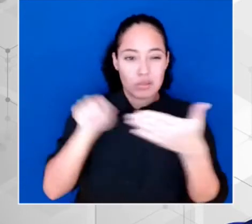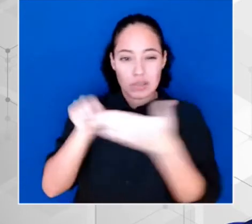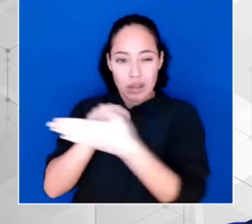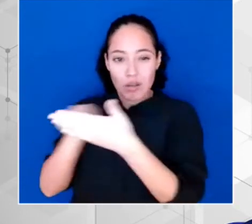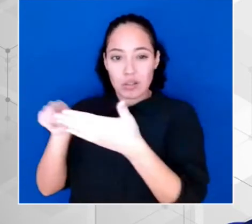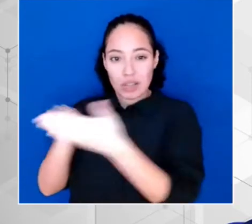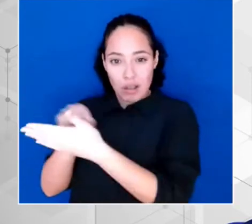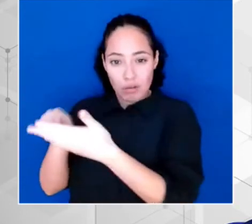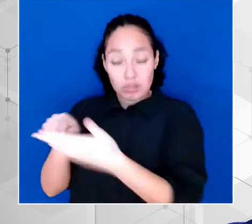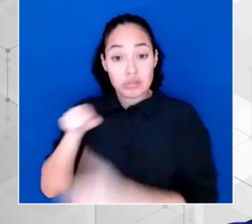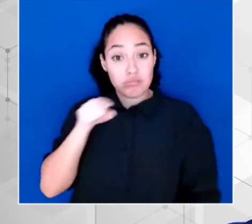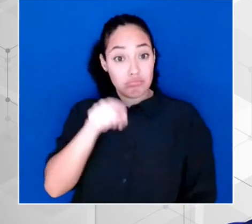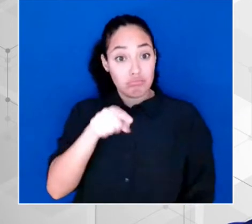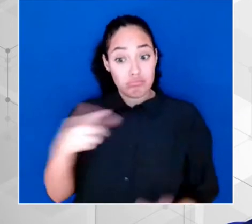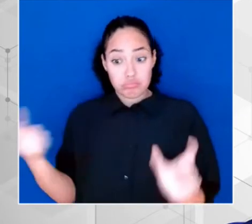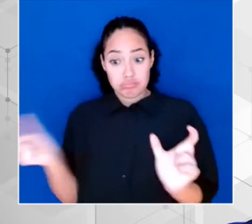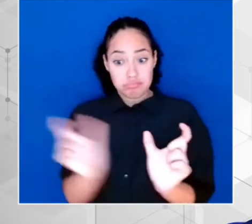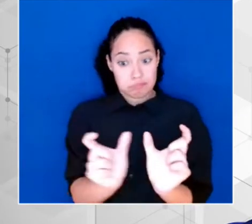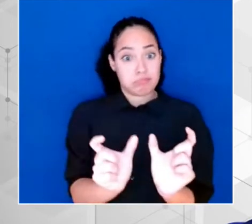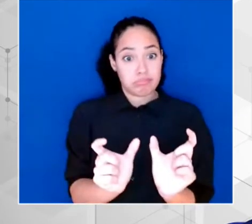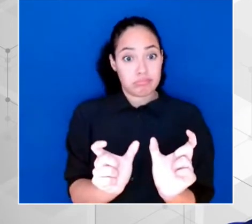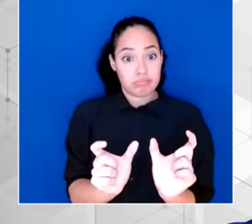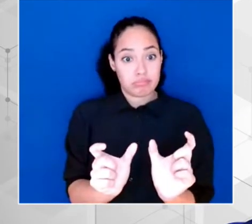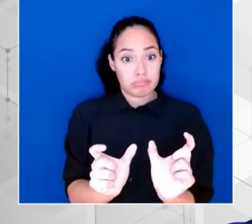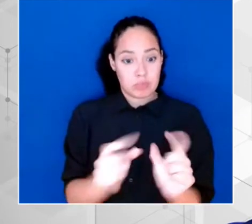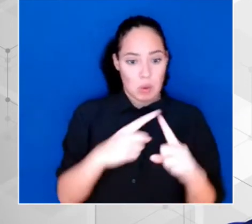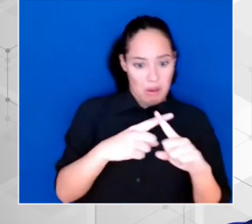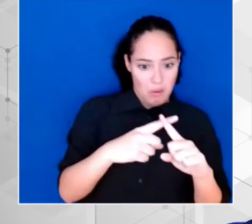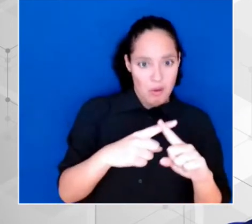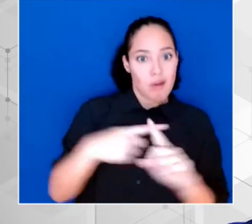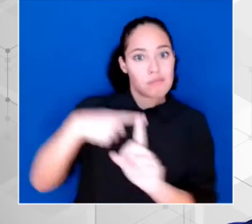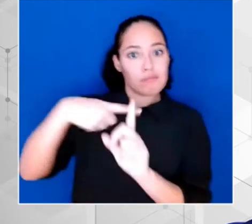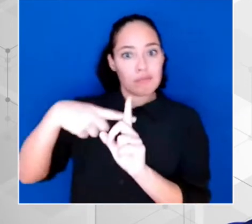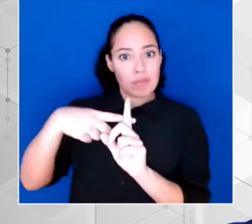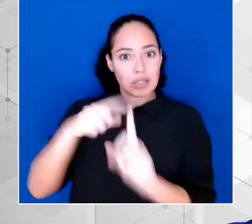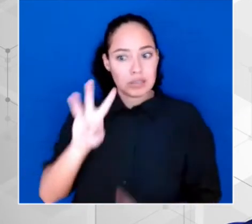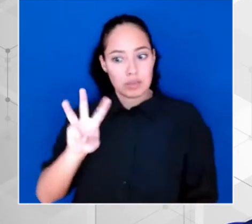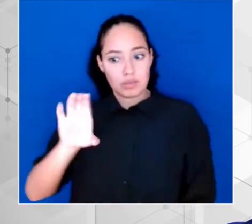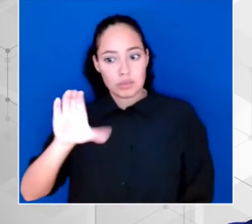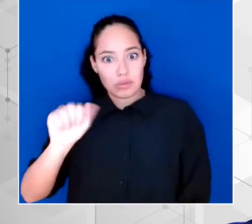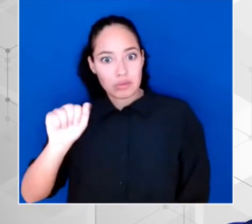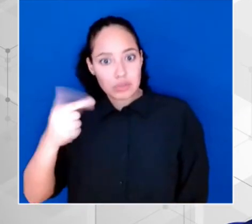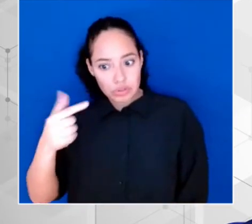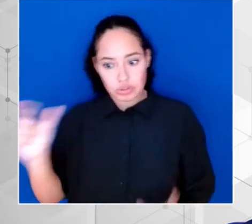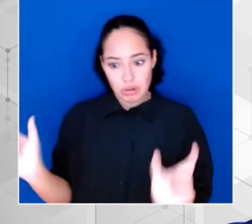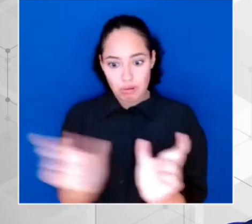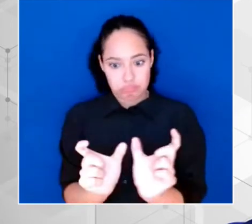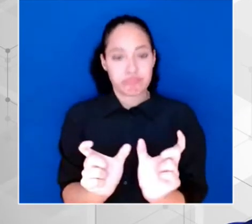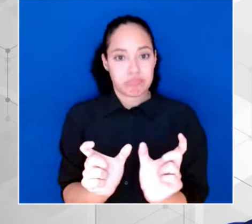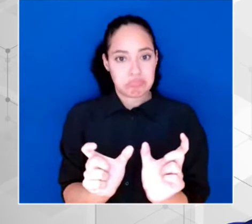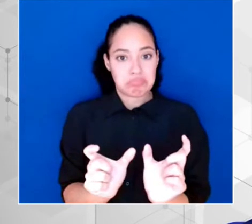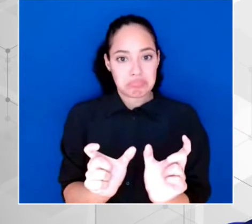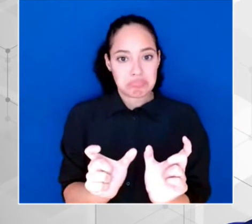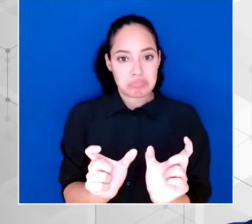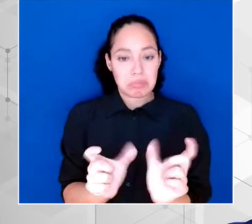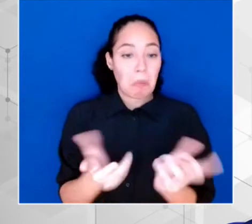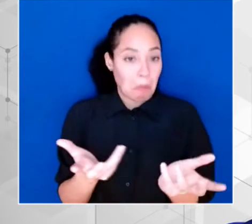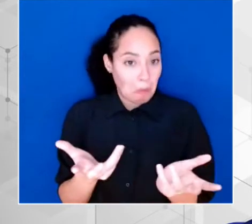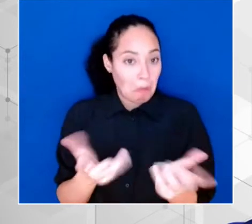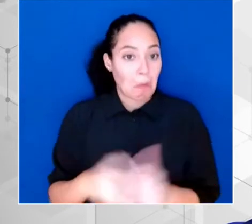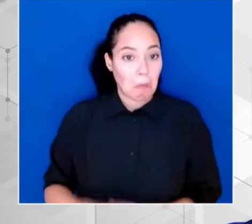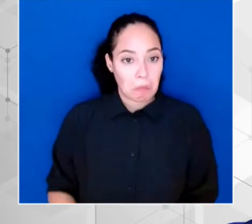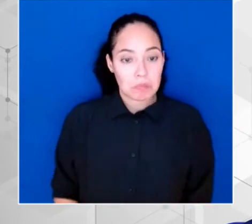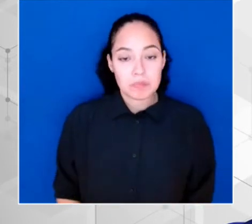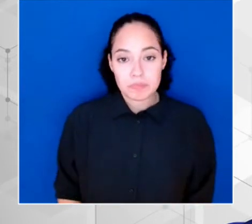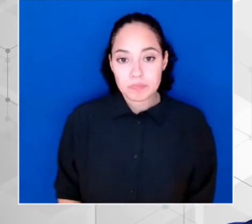element that is provoking this issue. In this case, we don't have any link, any direct link to the documentation. It belongs to